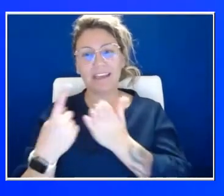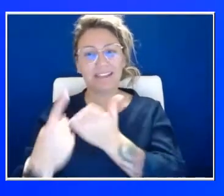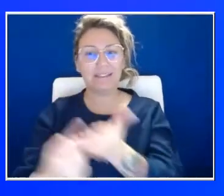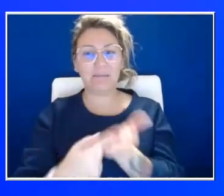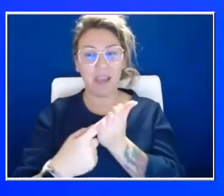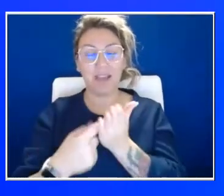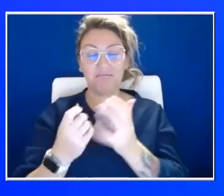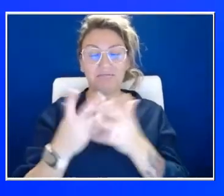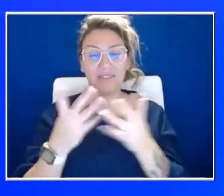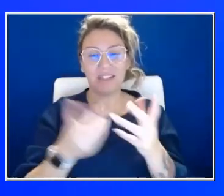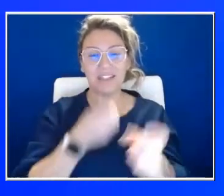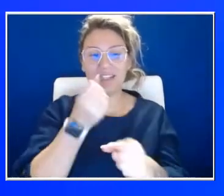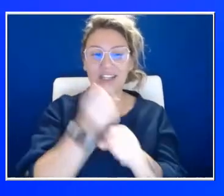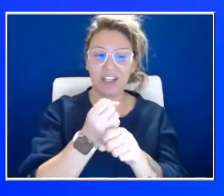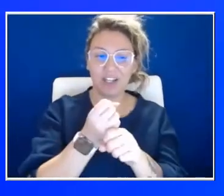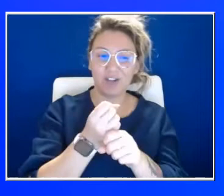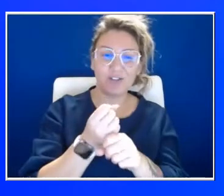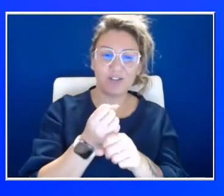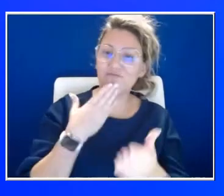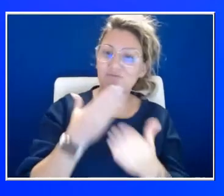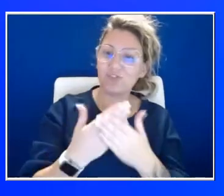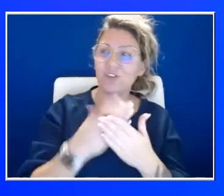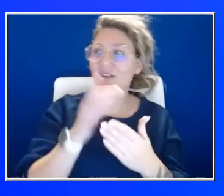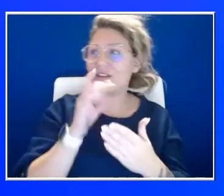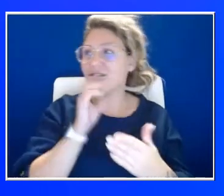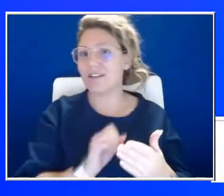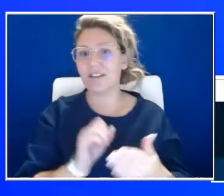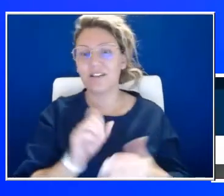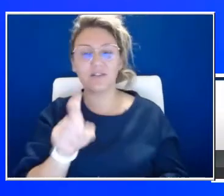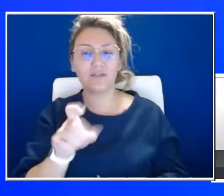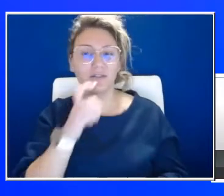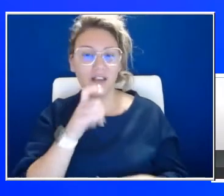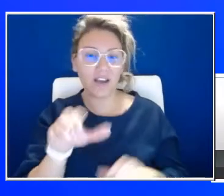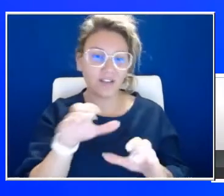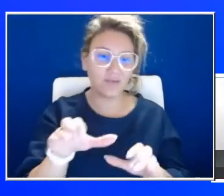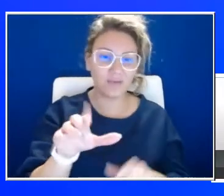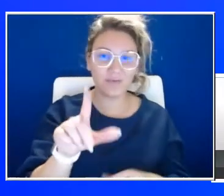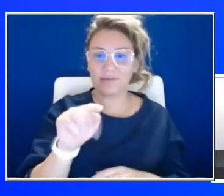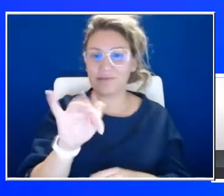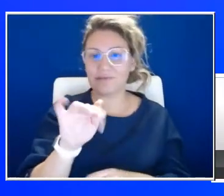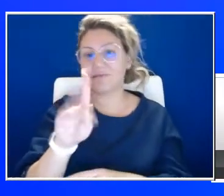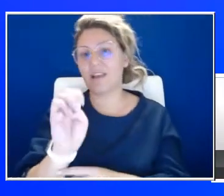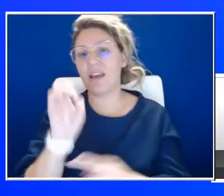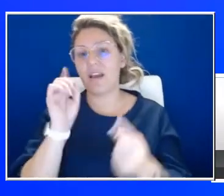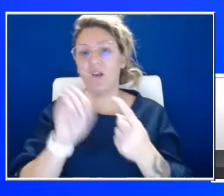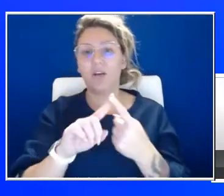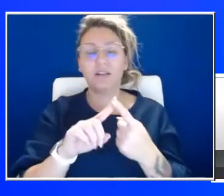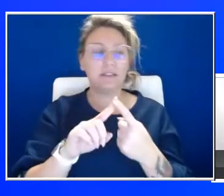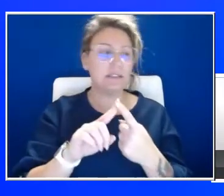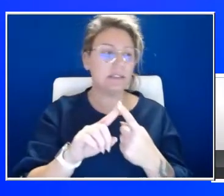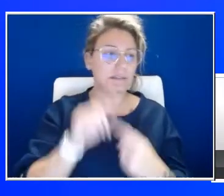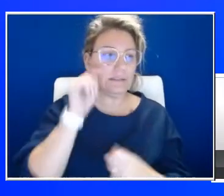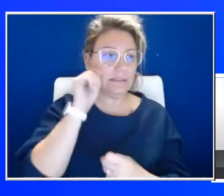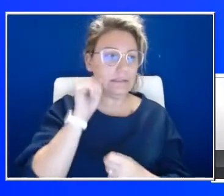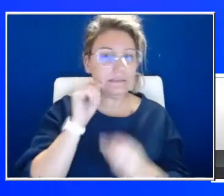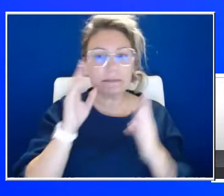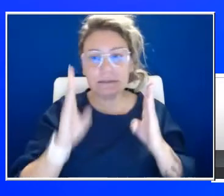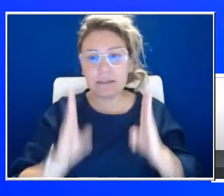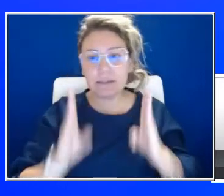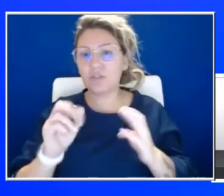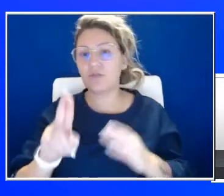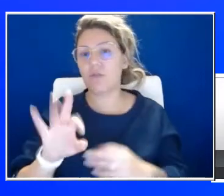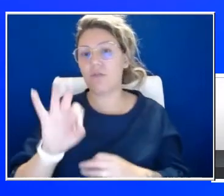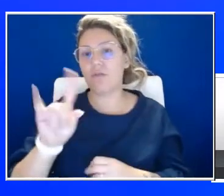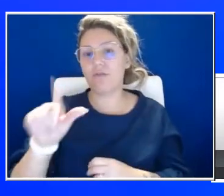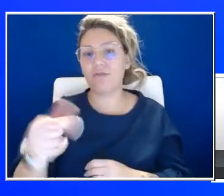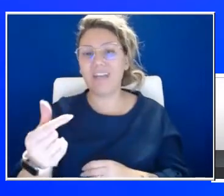as to, is there a good age? Should we not do tackle football till they're, teenagers? Should we do flag football? We don't